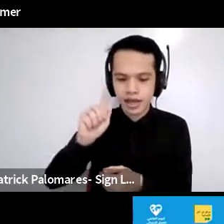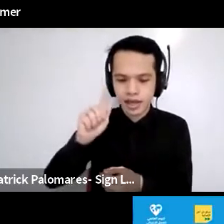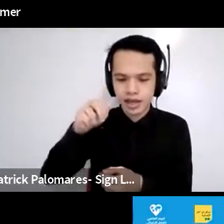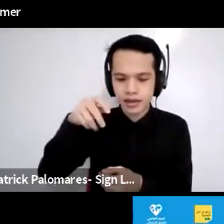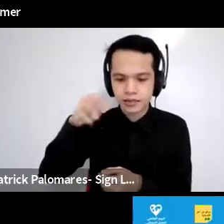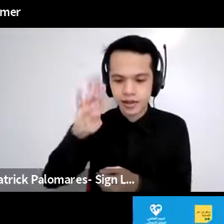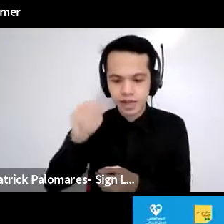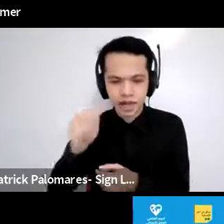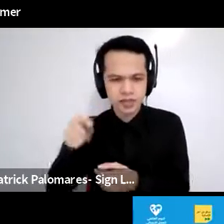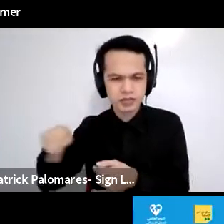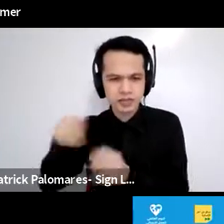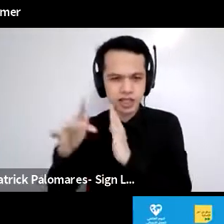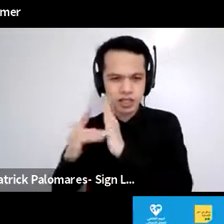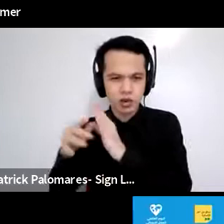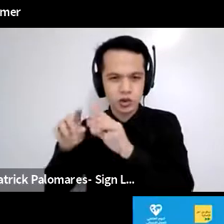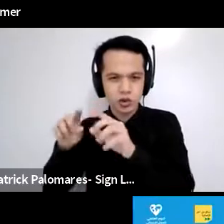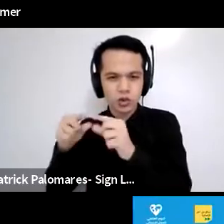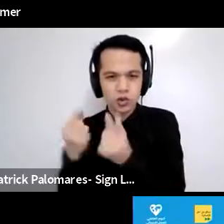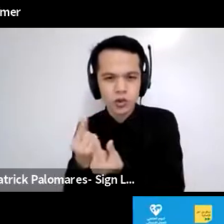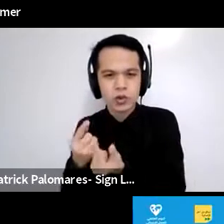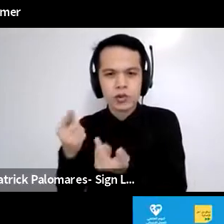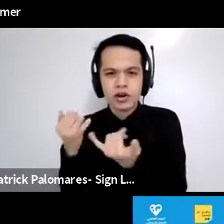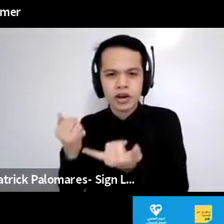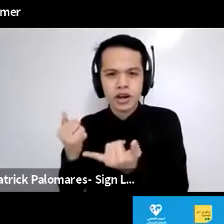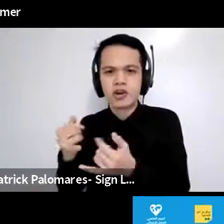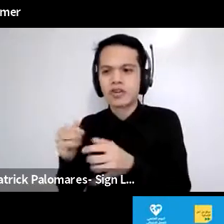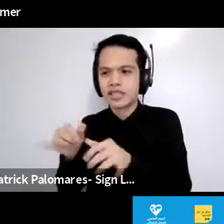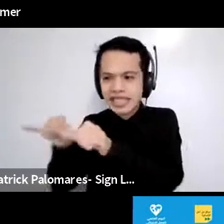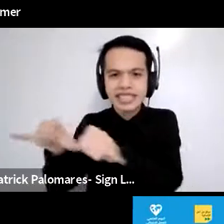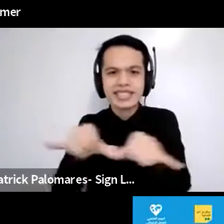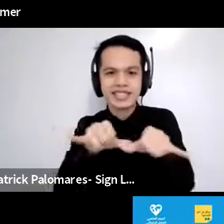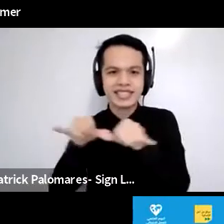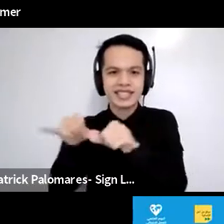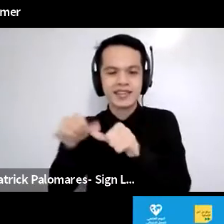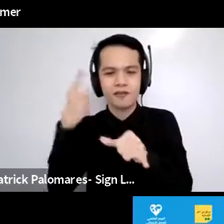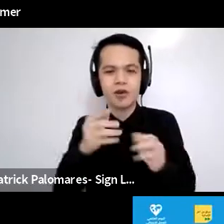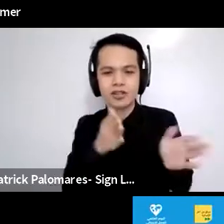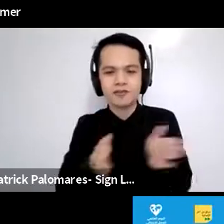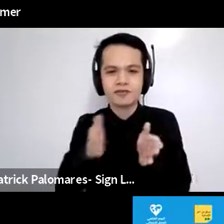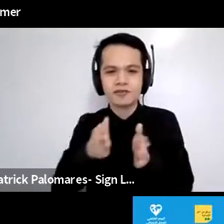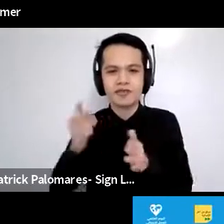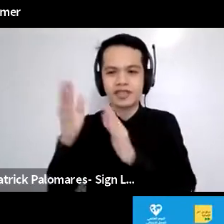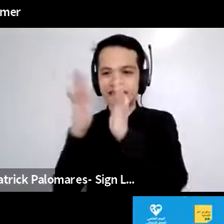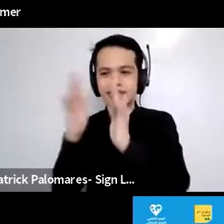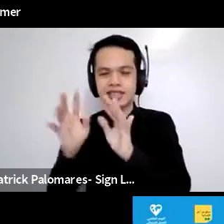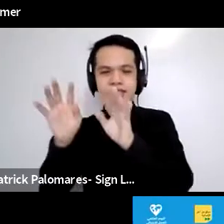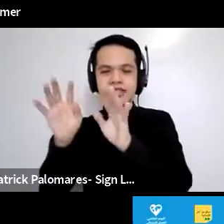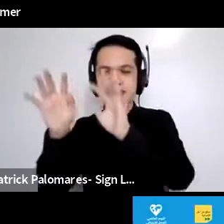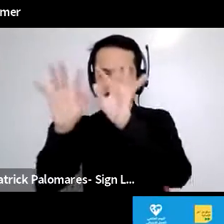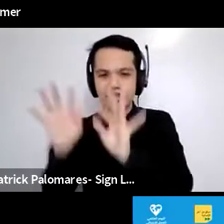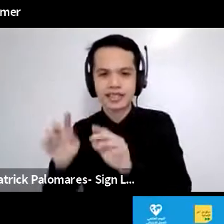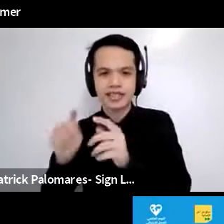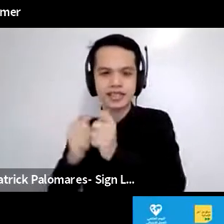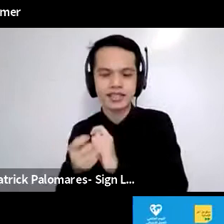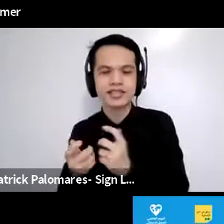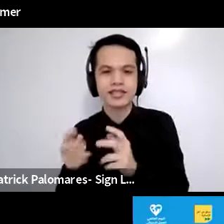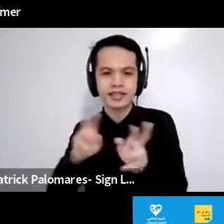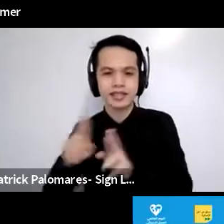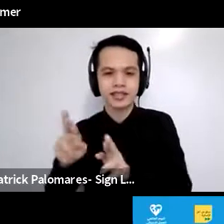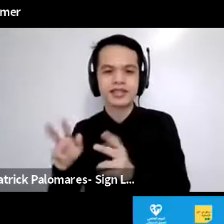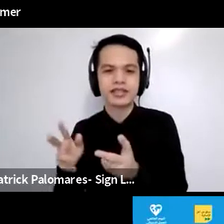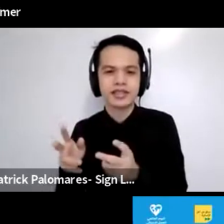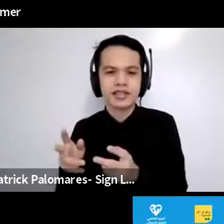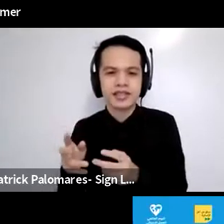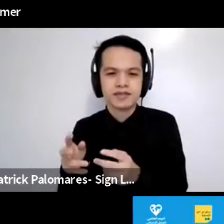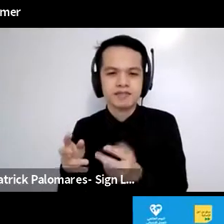technical working group has been mainstreamed, you know, in the disaster preparedness pillar of the National DRM Council. So in